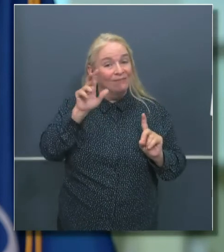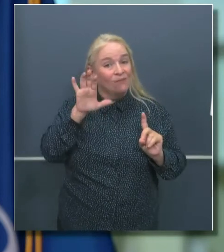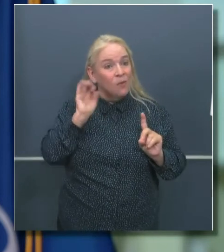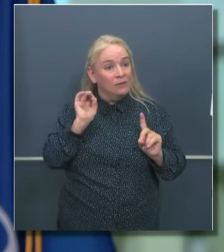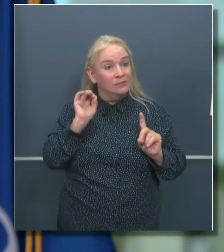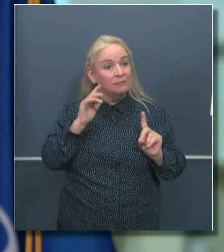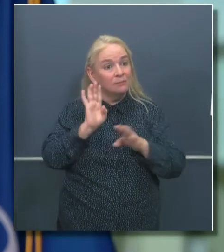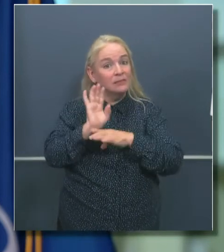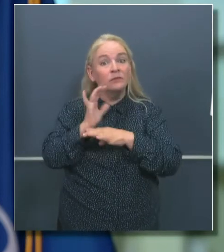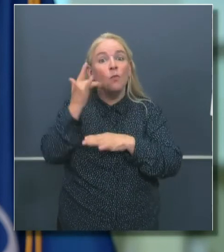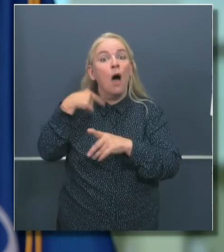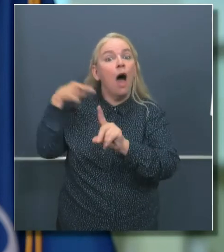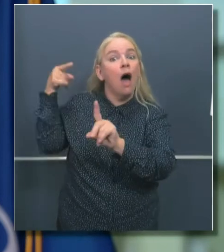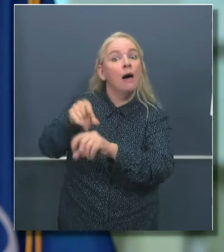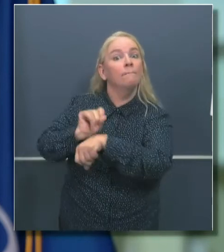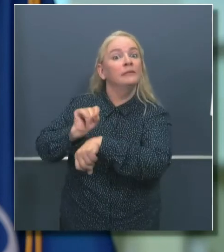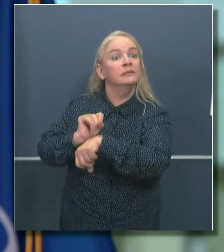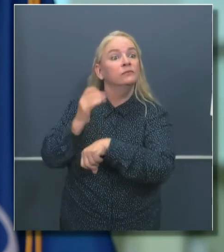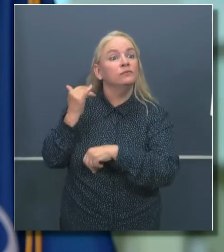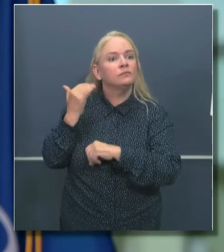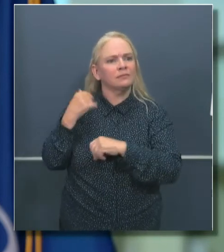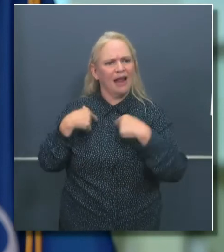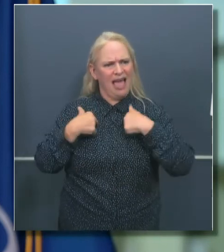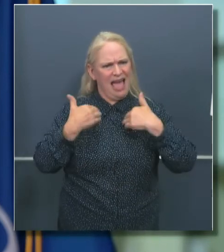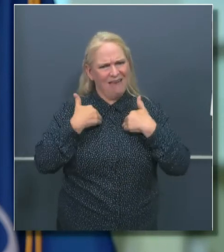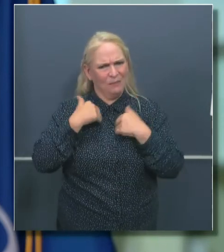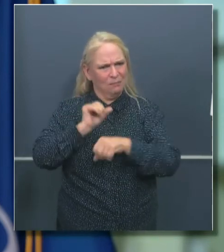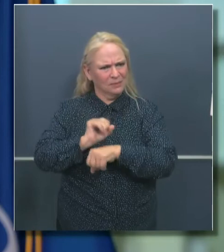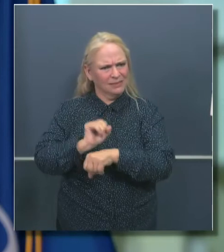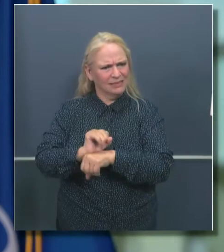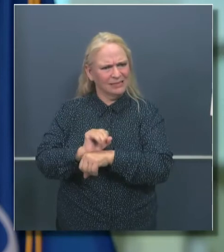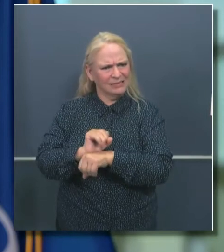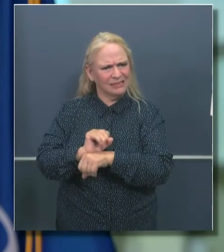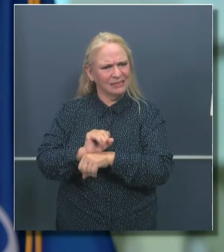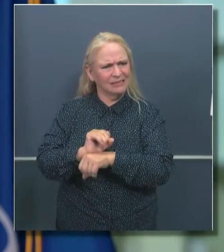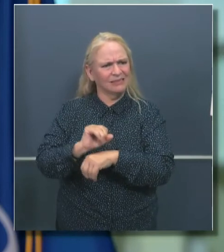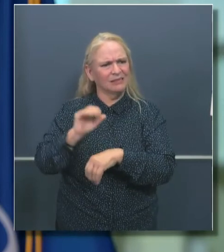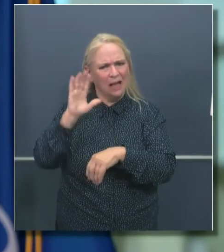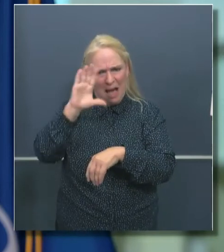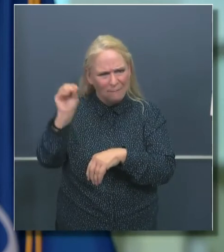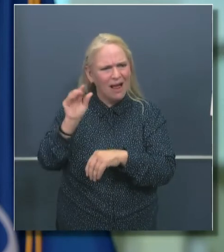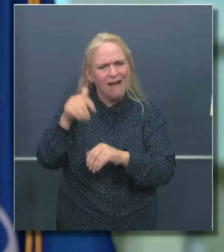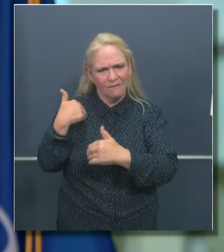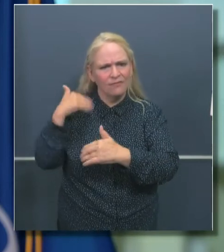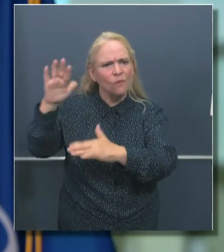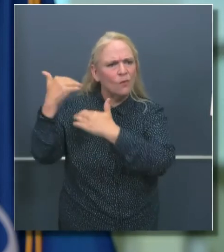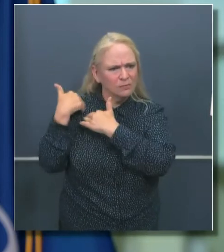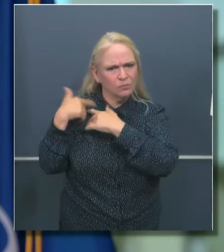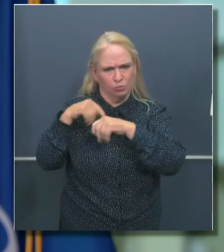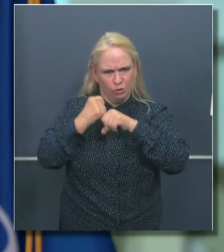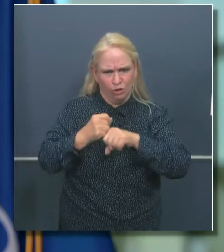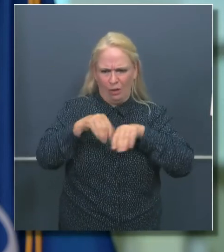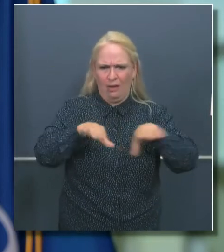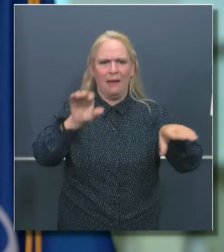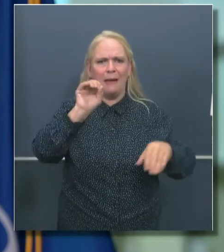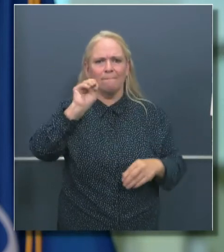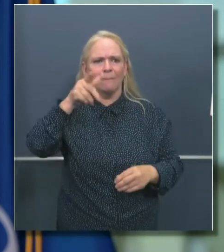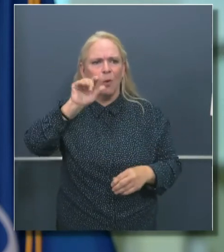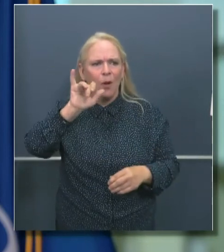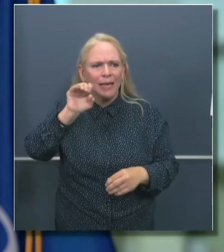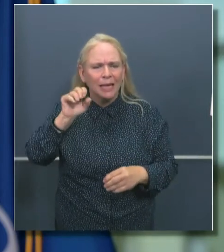business person myself, I think businesses have a role and responsibility to protect their workers as well as their